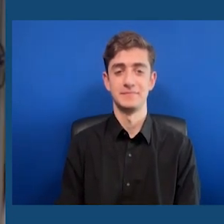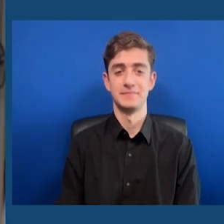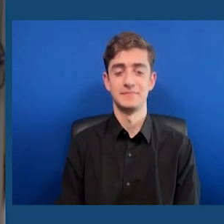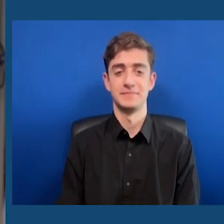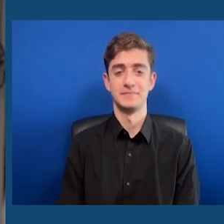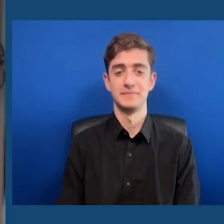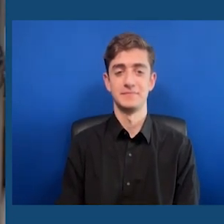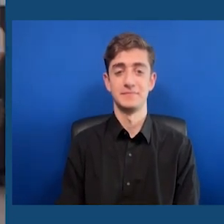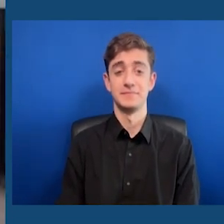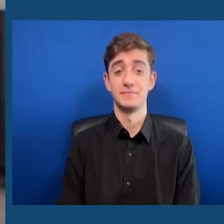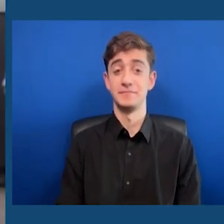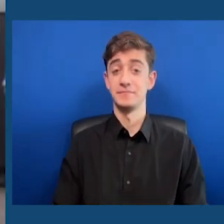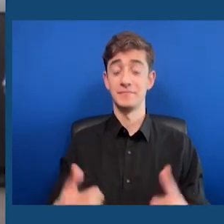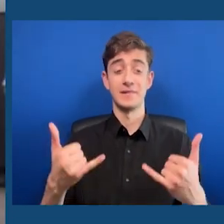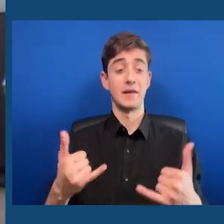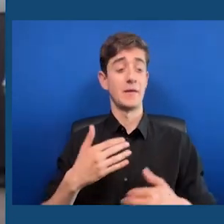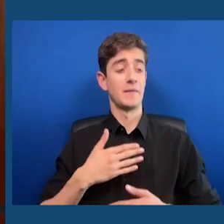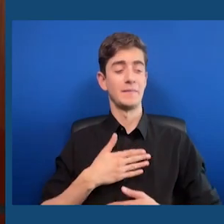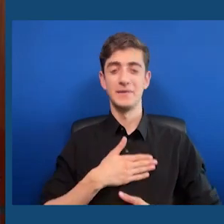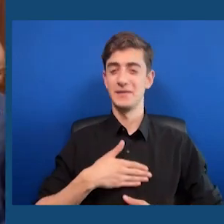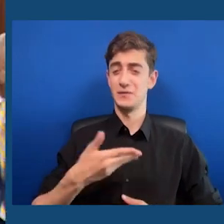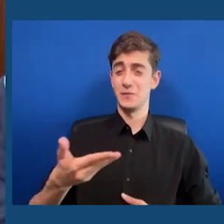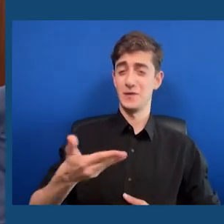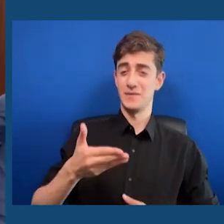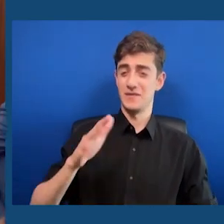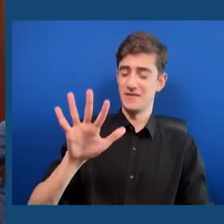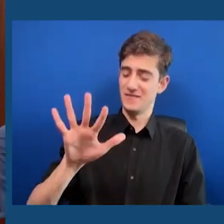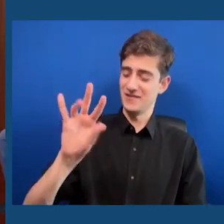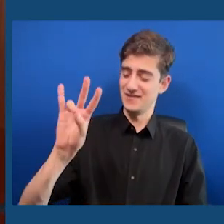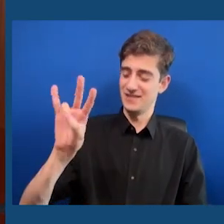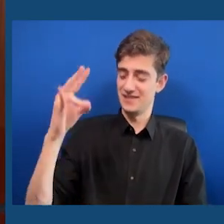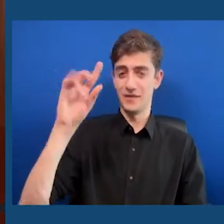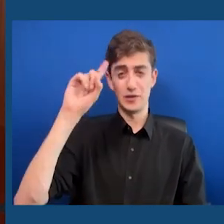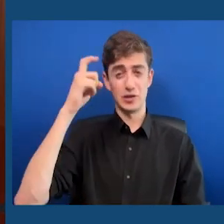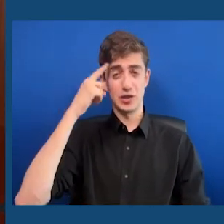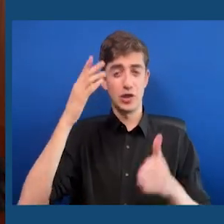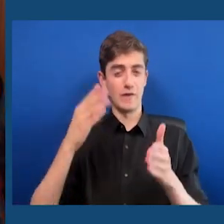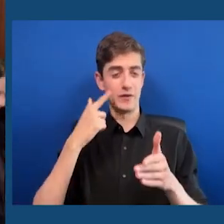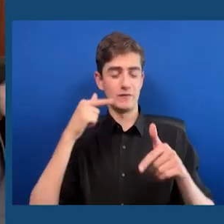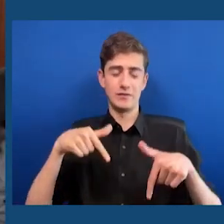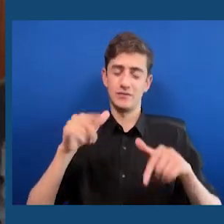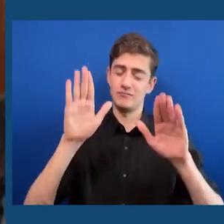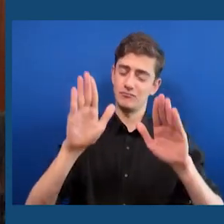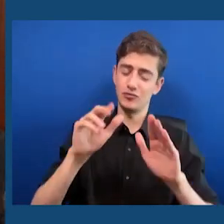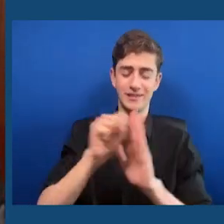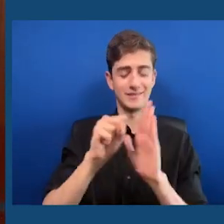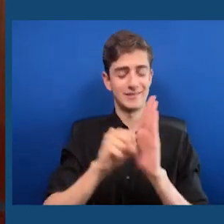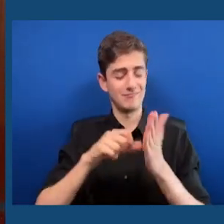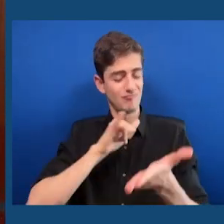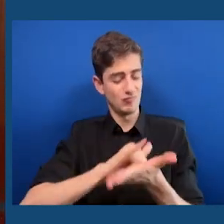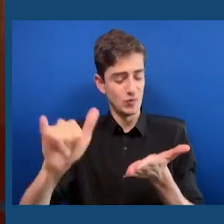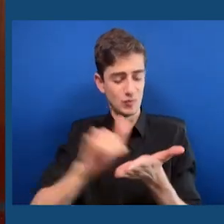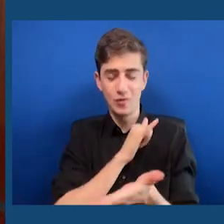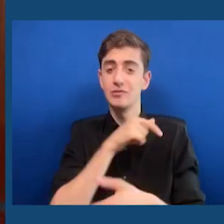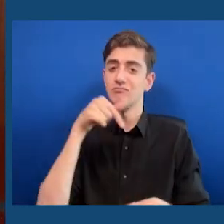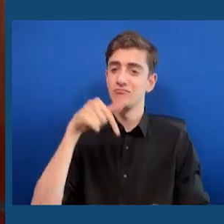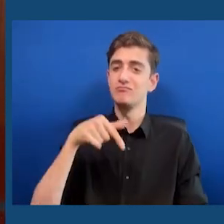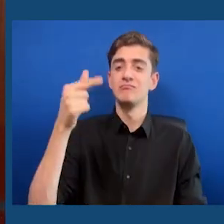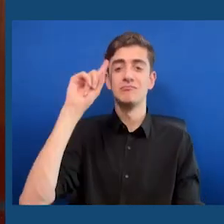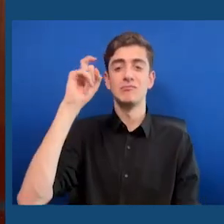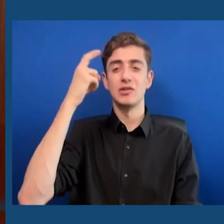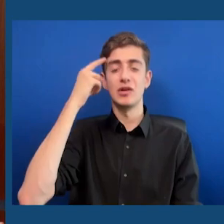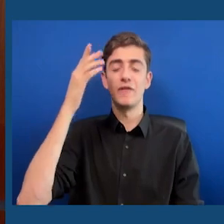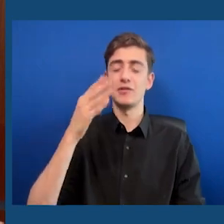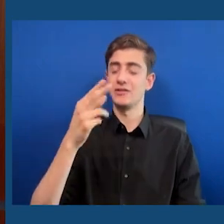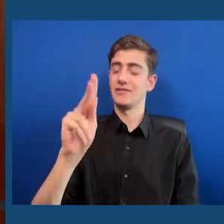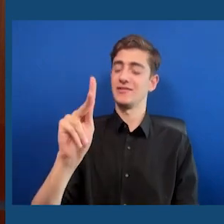And now, please welcome the 57th governor of this great state of New York, Governor Kathy Hochul.